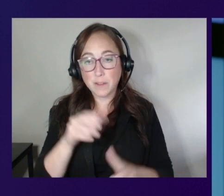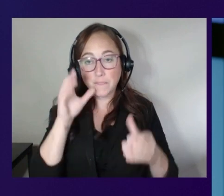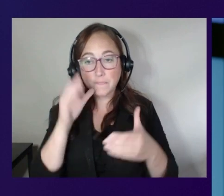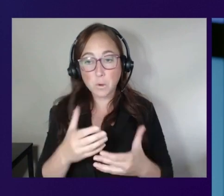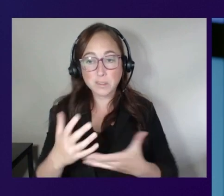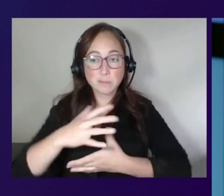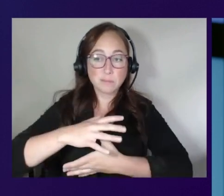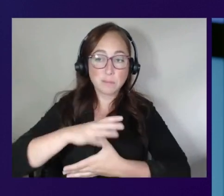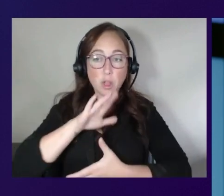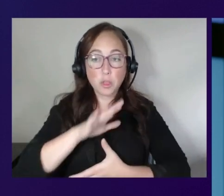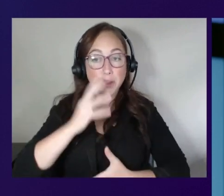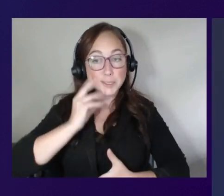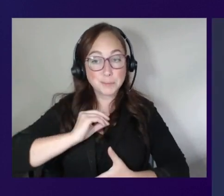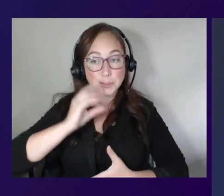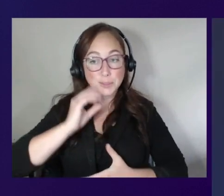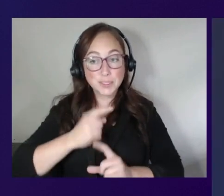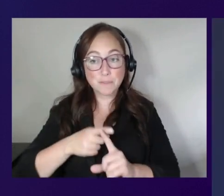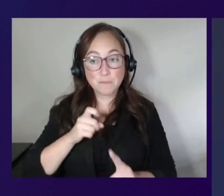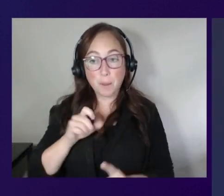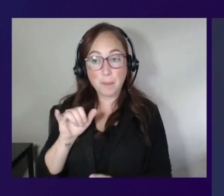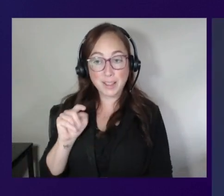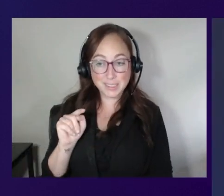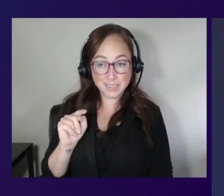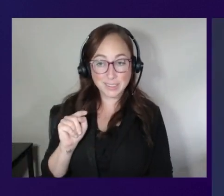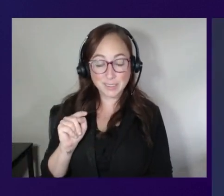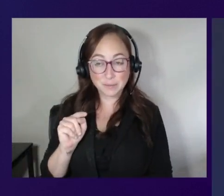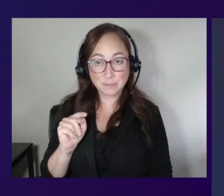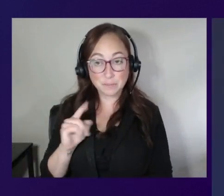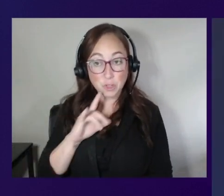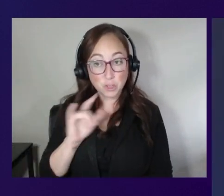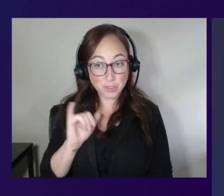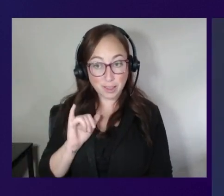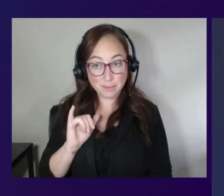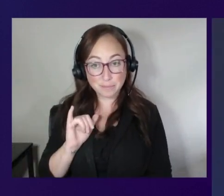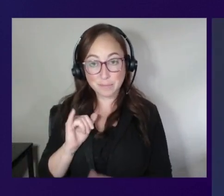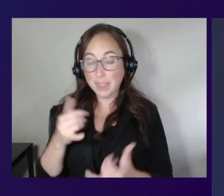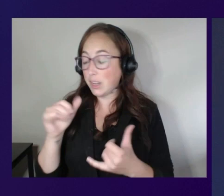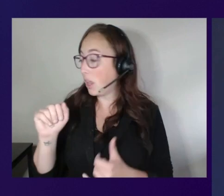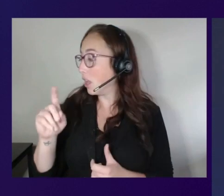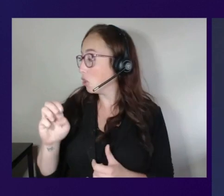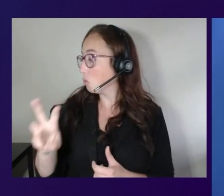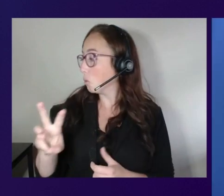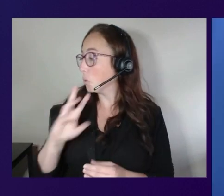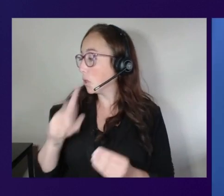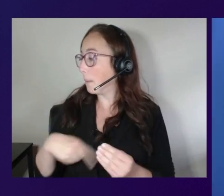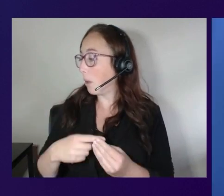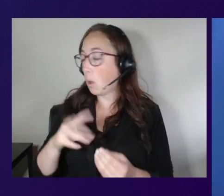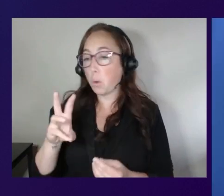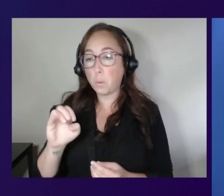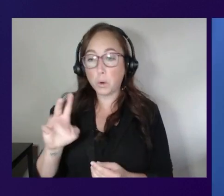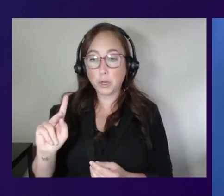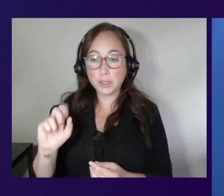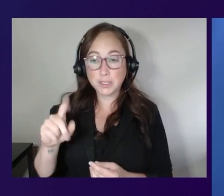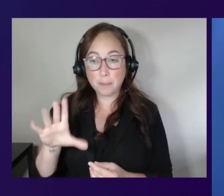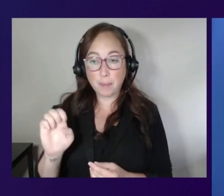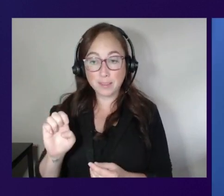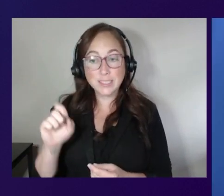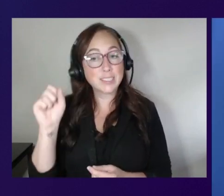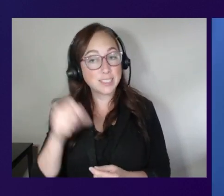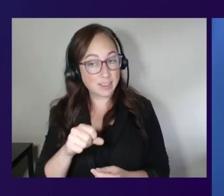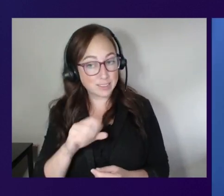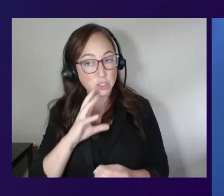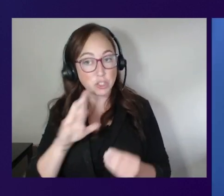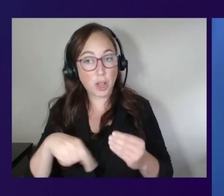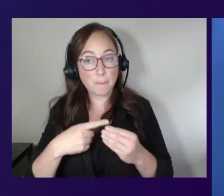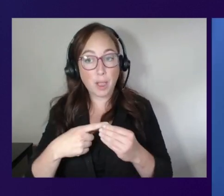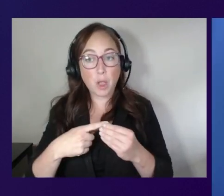basis from the IT. Now, Andrew, we're going to kick off with workspaces, it looks like. Yeah, and so workspaces, when we talk about the degree